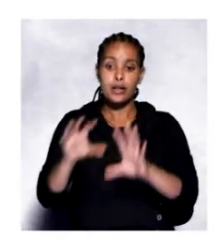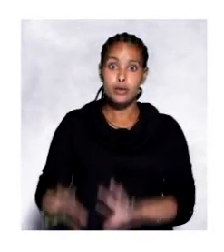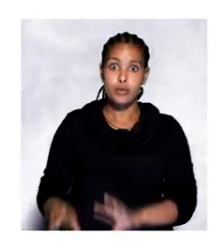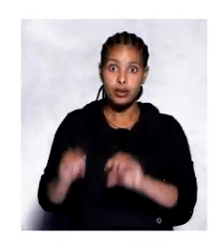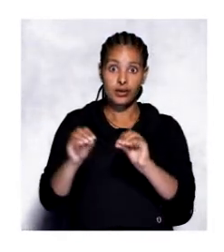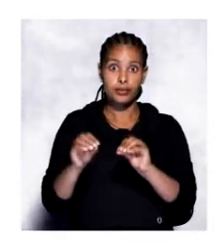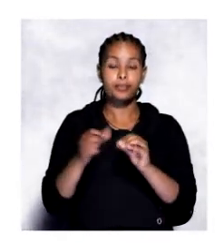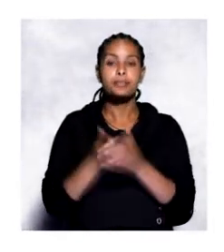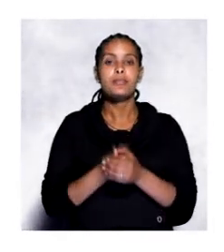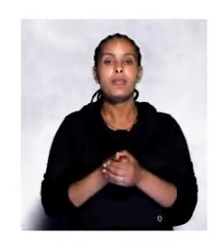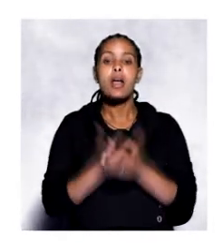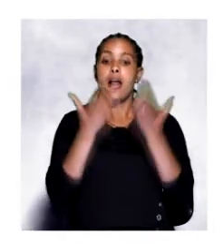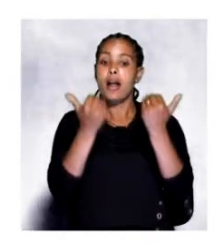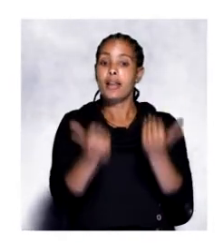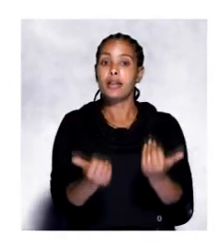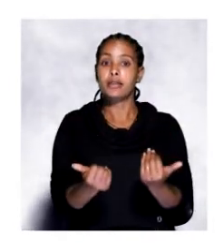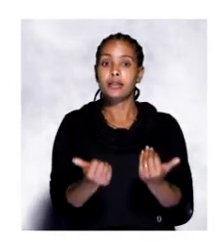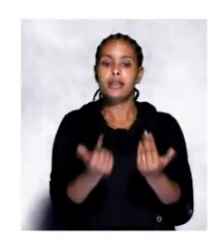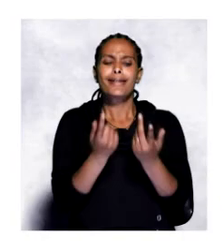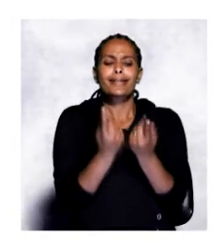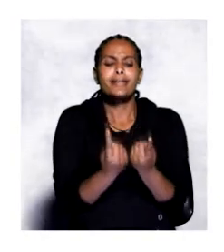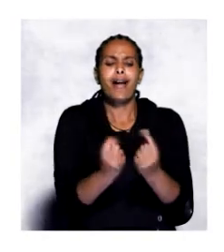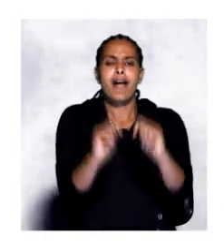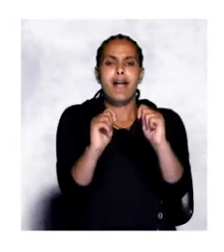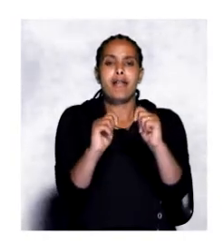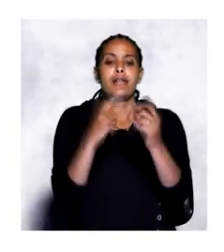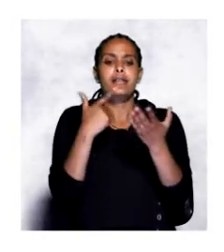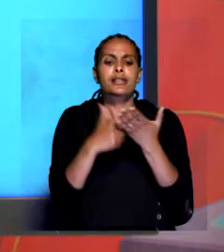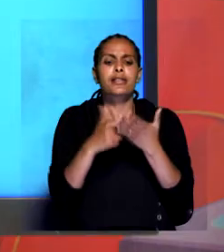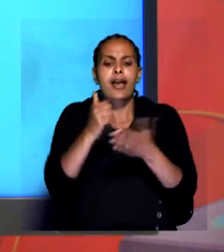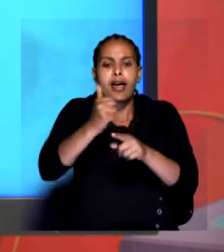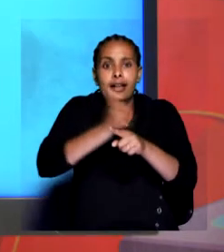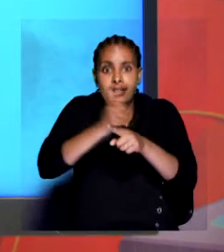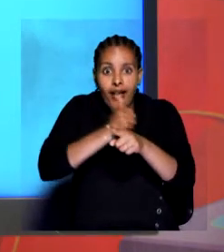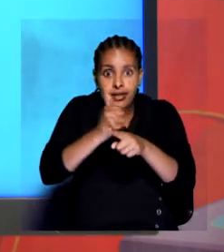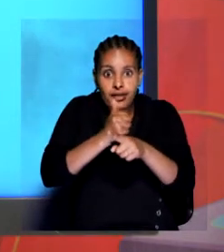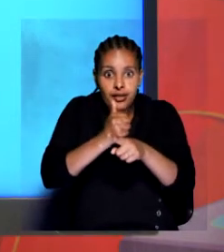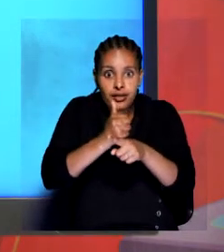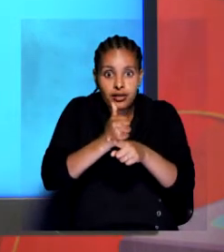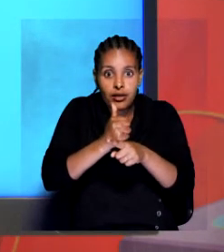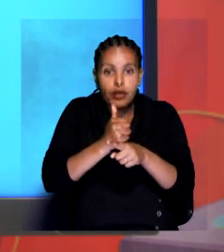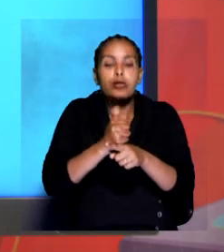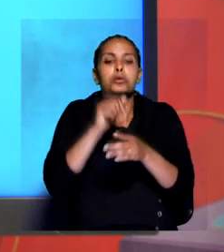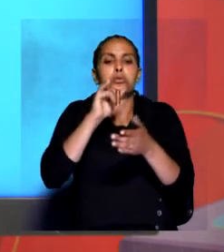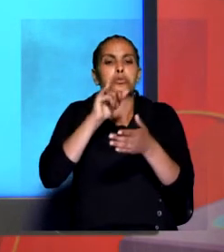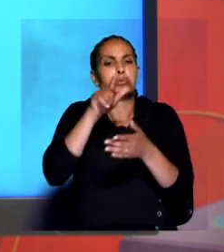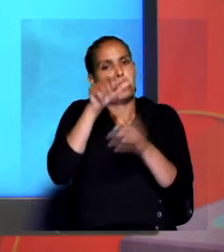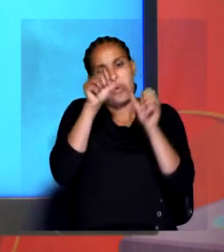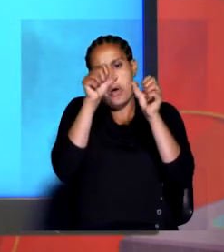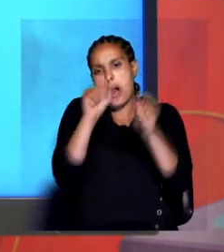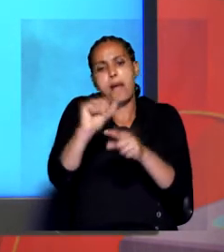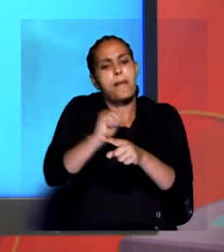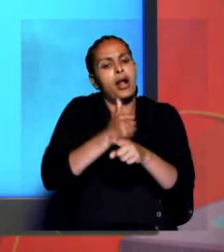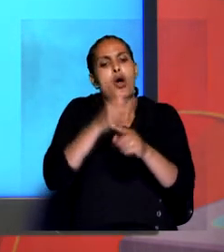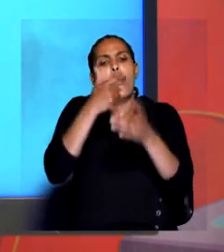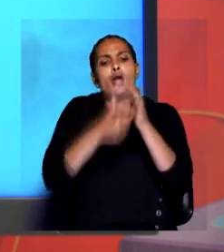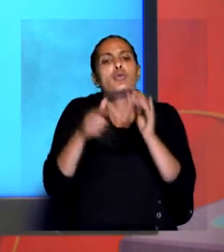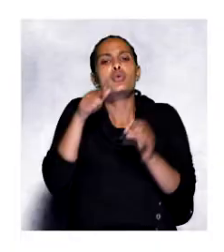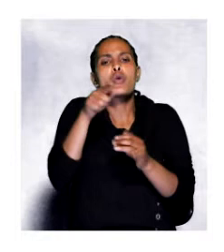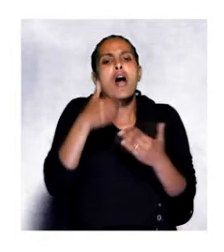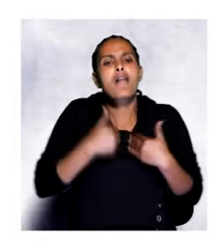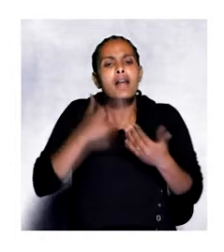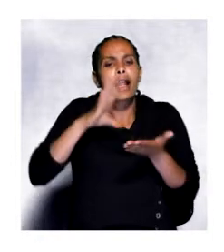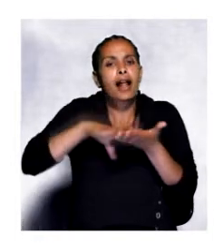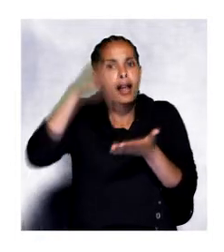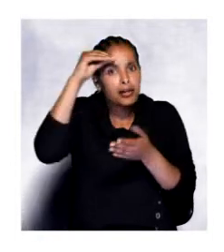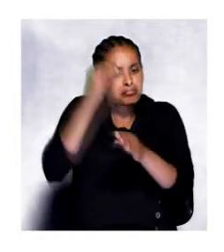Students, let us try this exercise so that you can practice what you have just